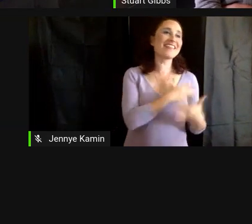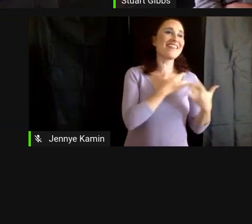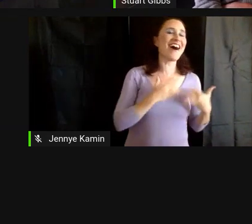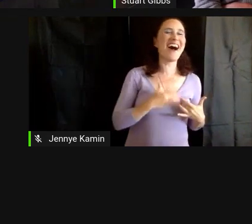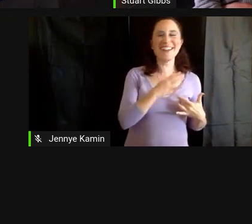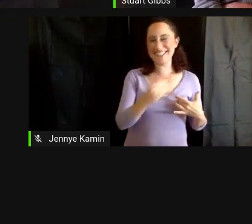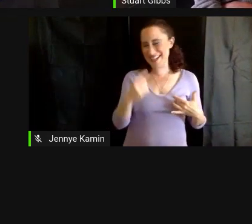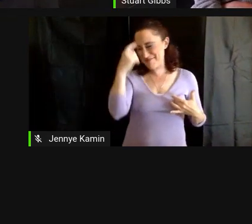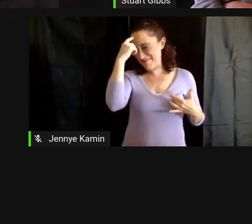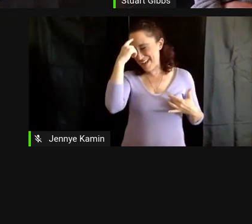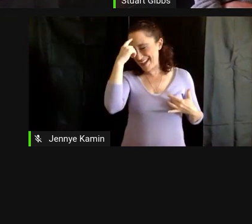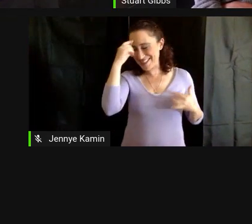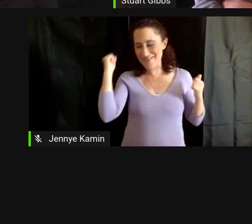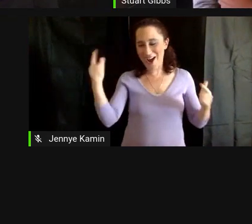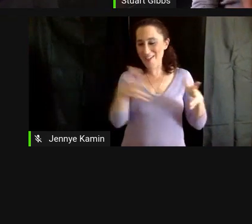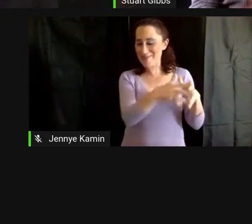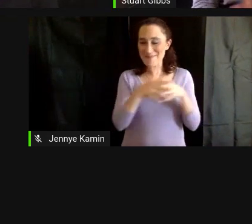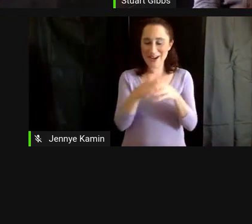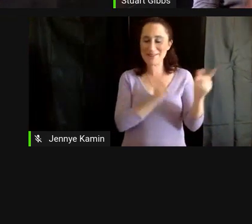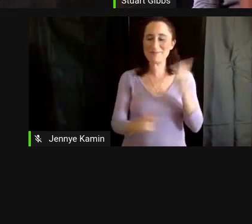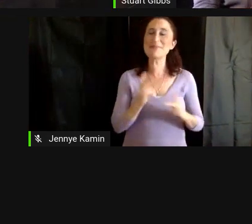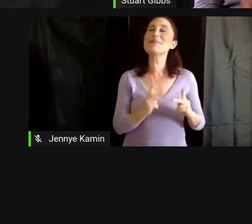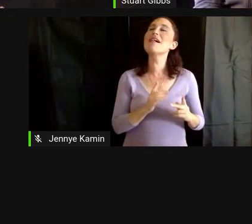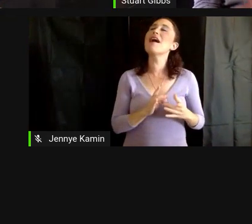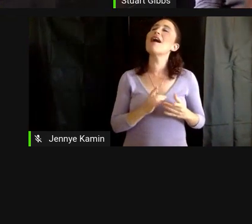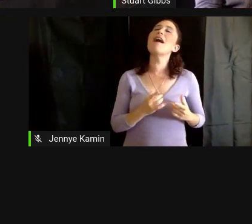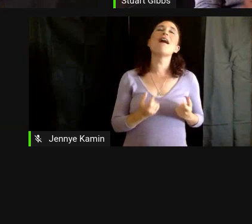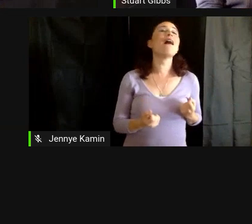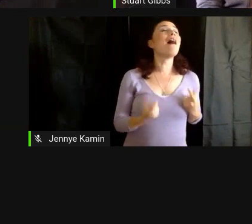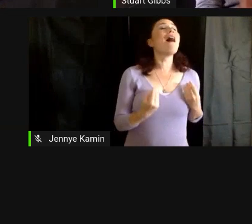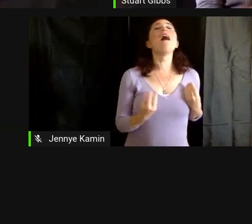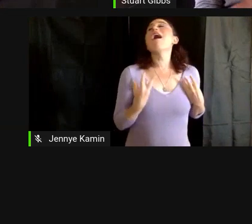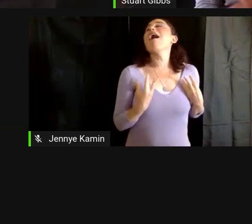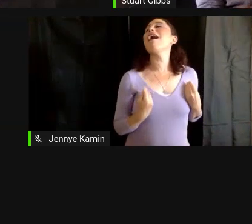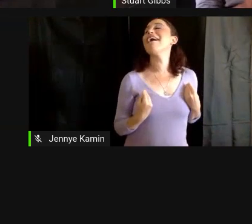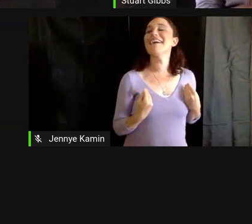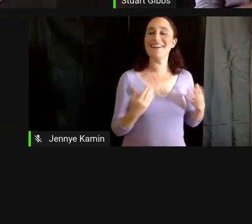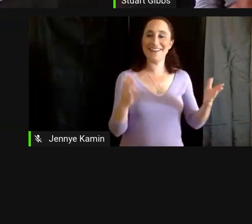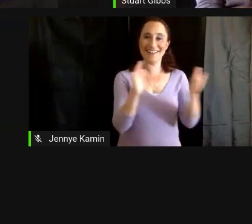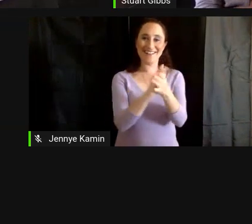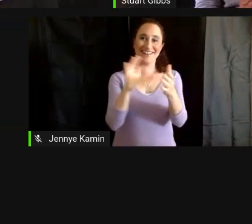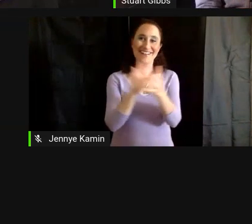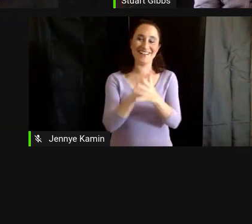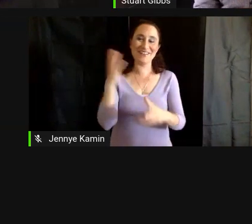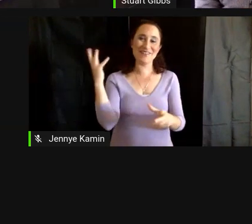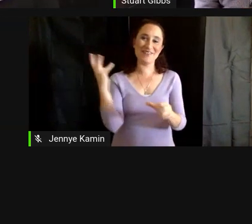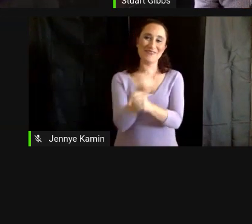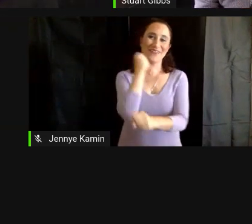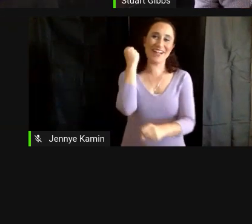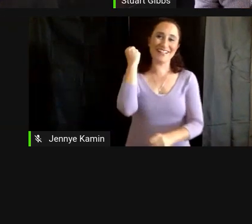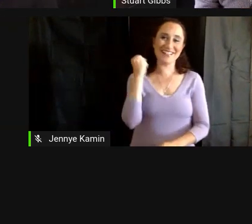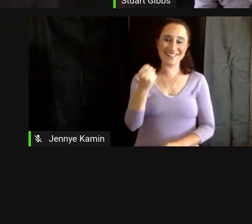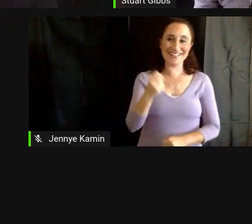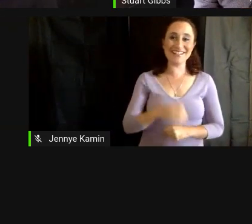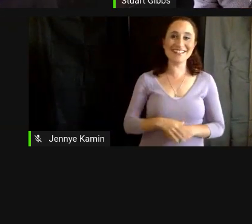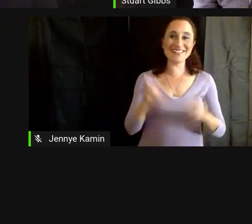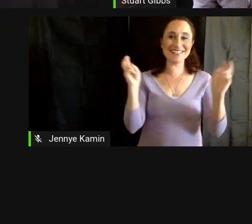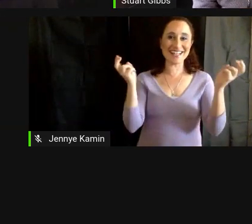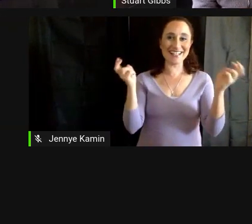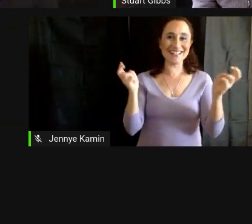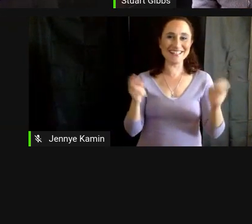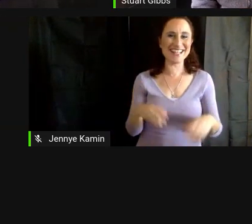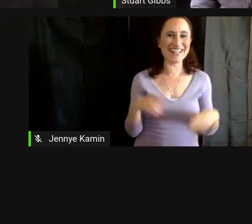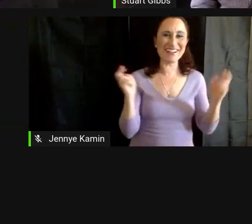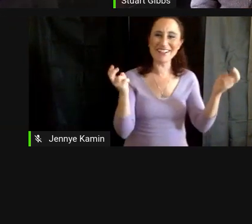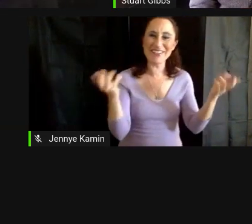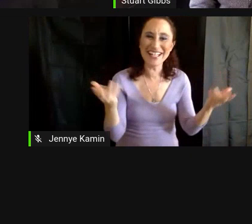of America. Ooh, great. What's the title? What's it called? One already, right off the bat. That's what's the title? It is. What's